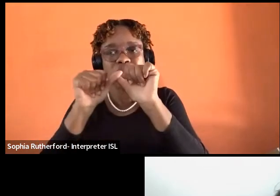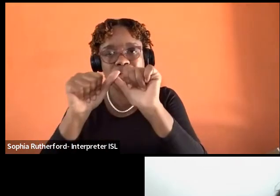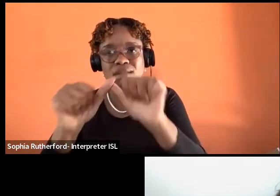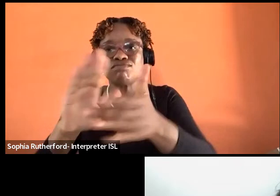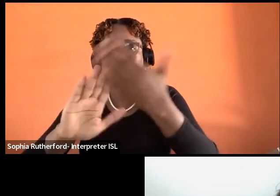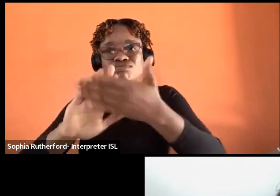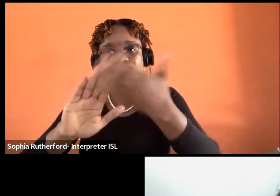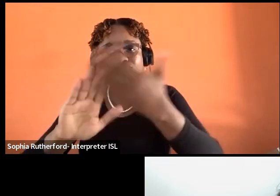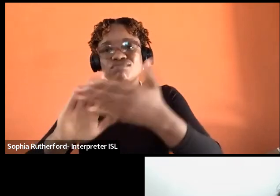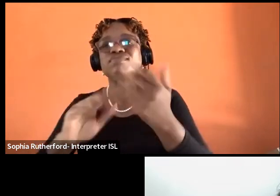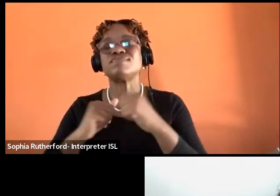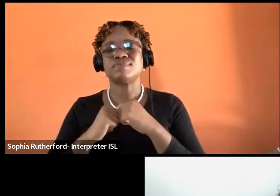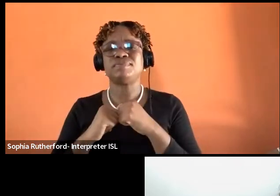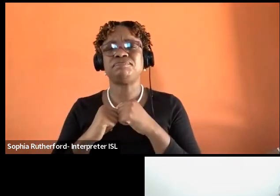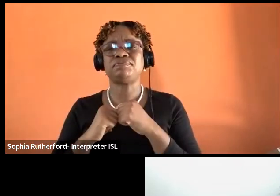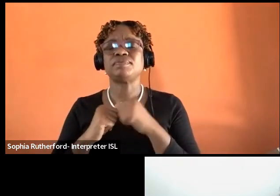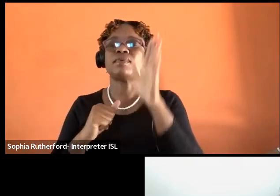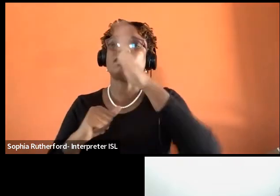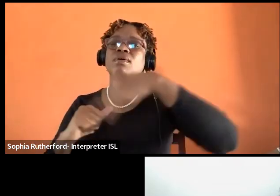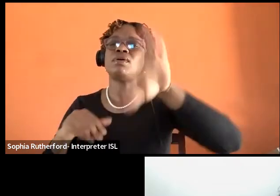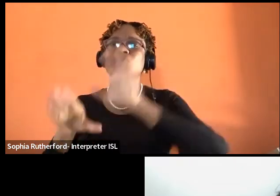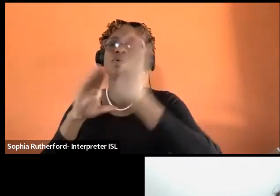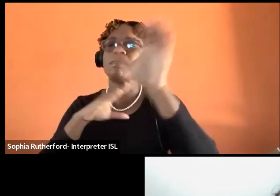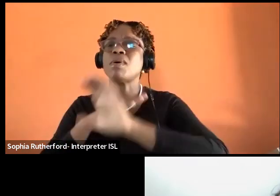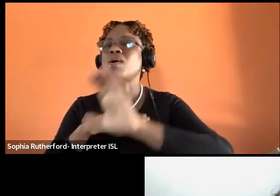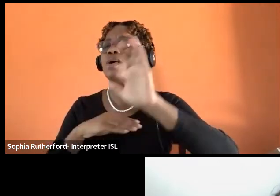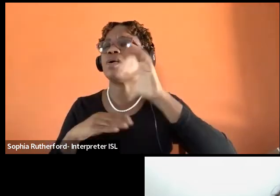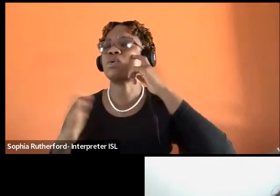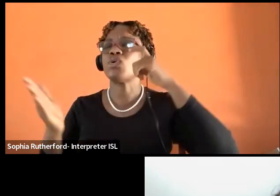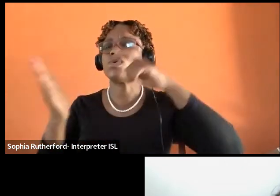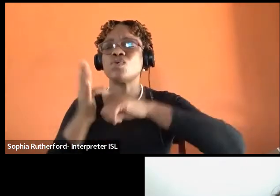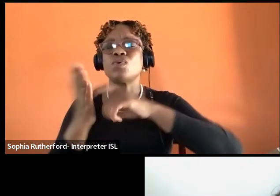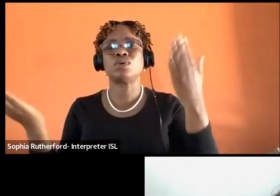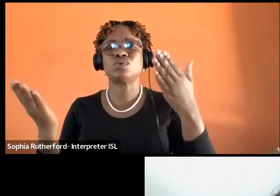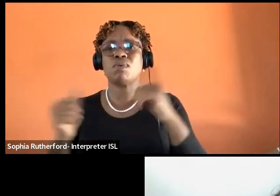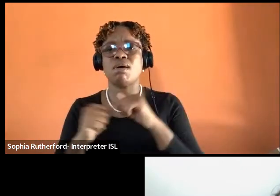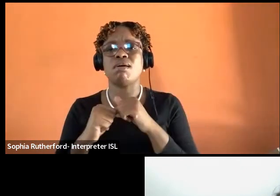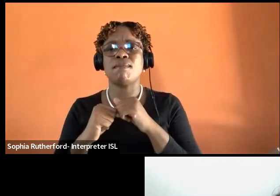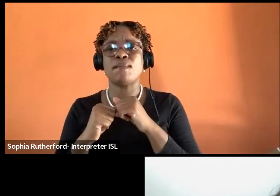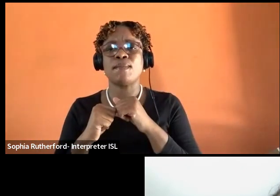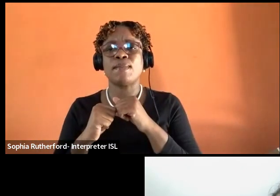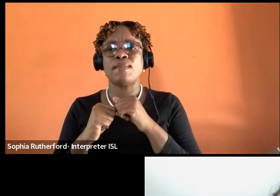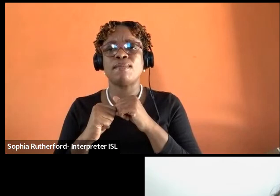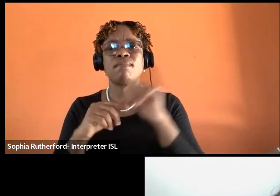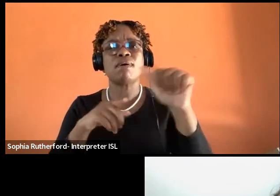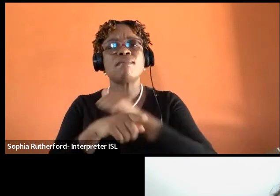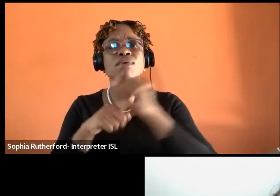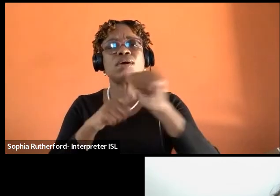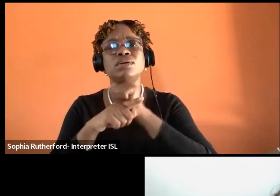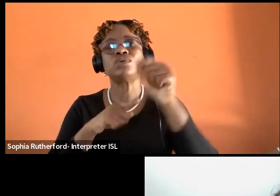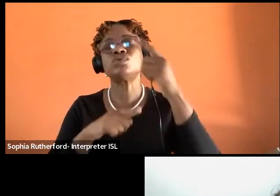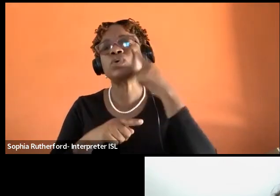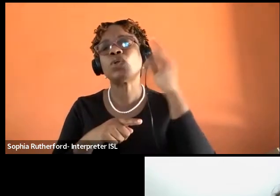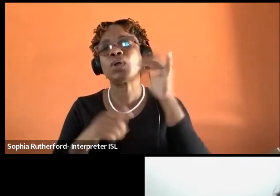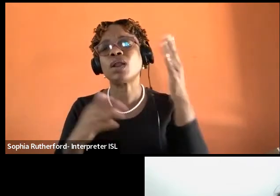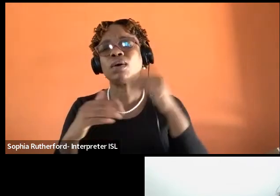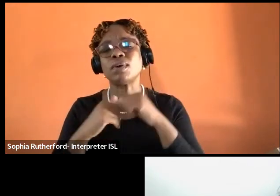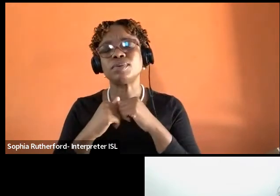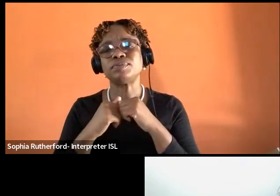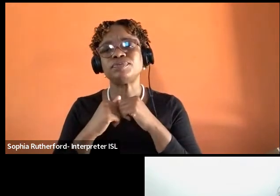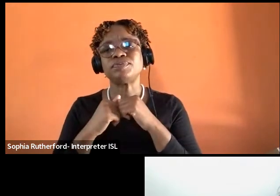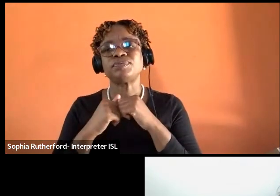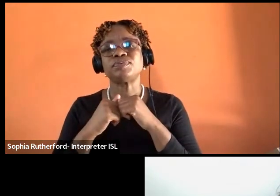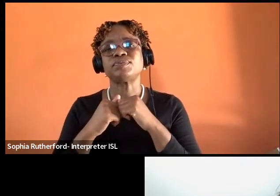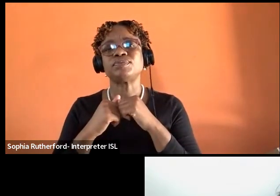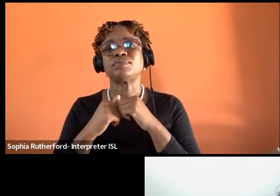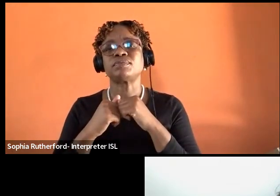the Caribbean in terms of the practice where public awareness campaigns relating to